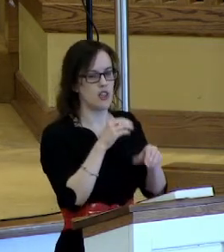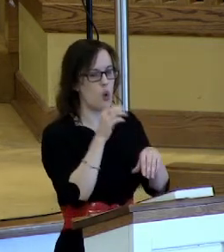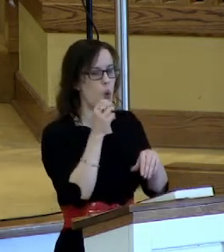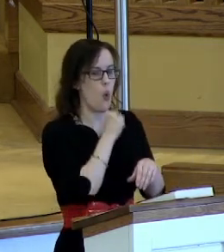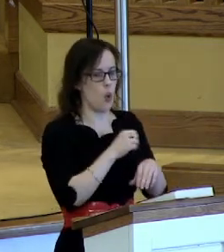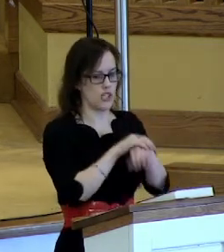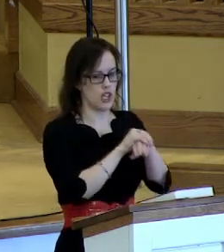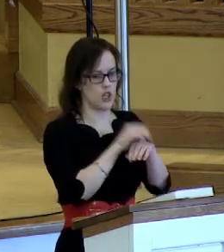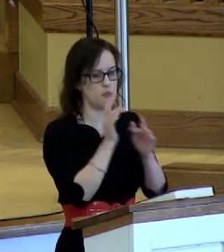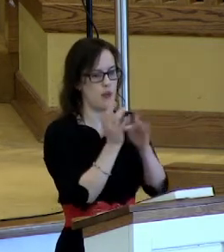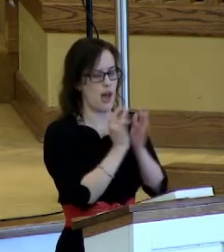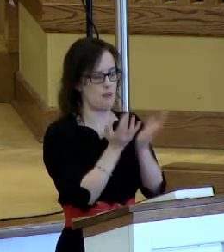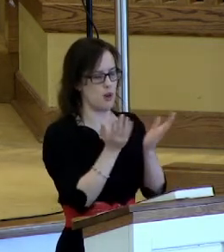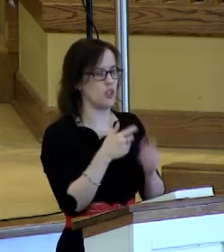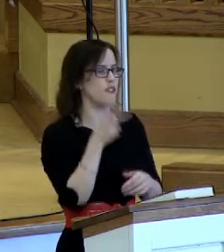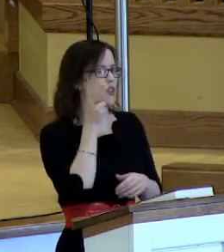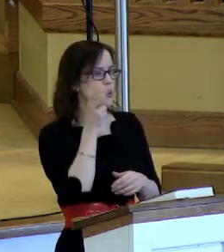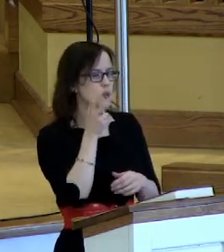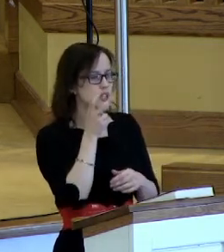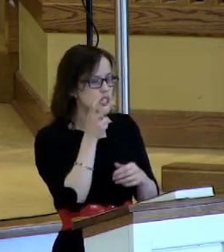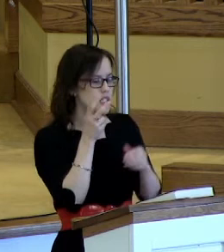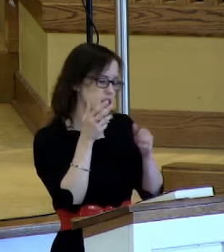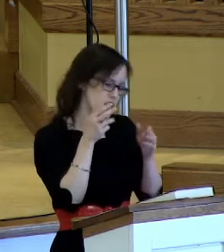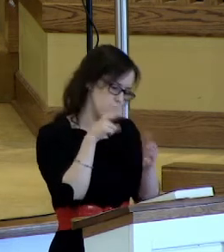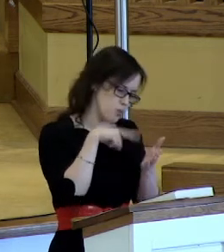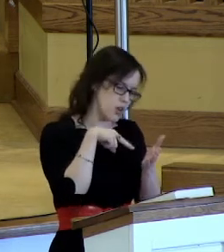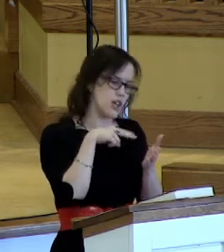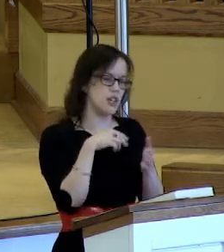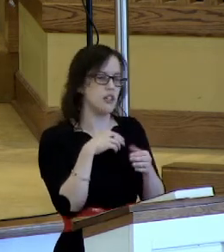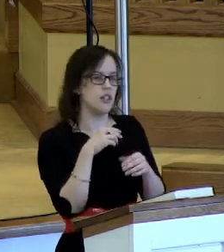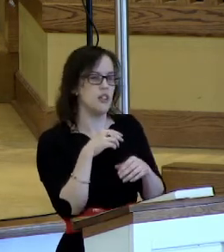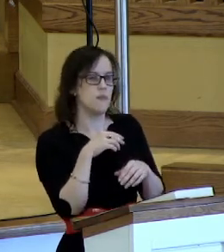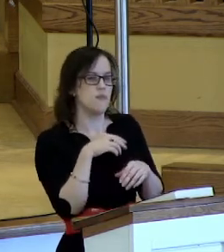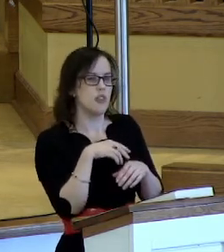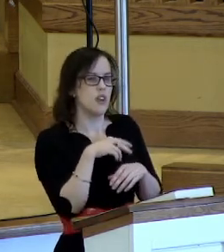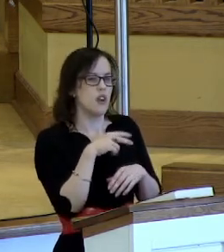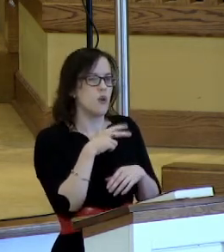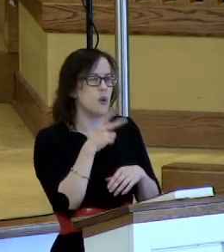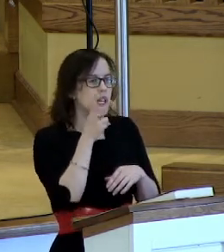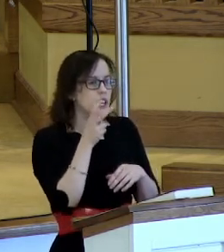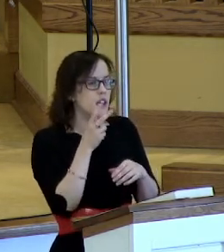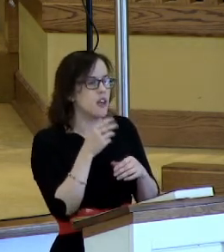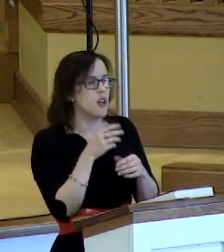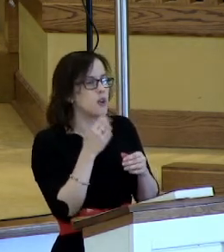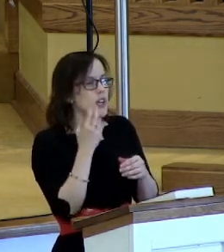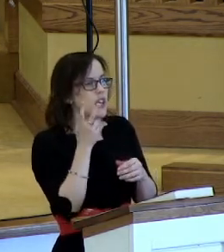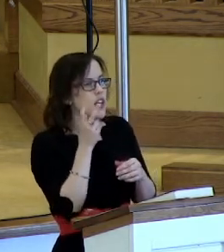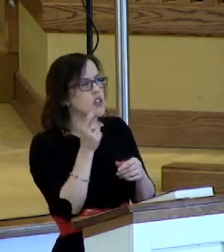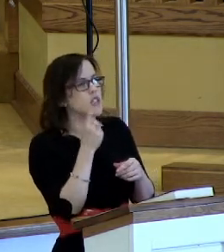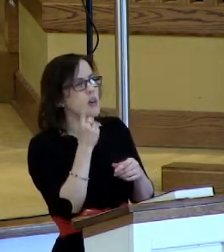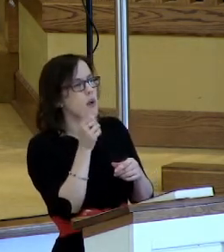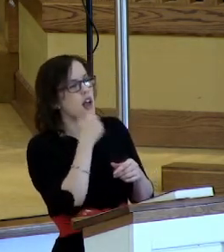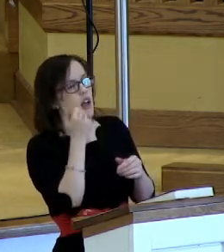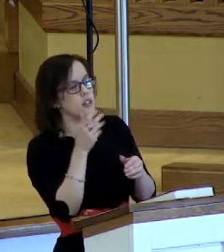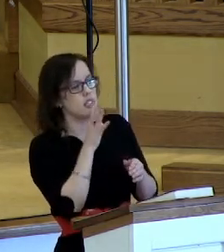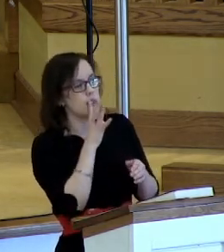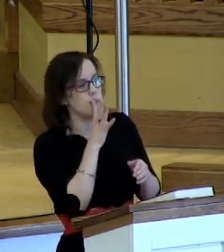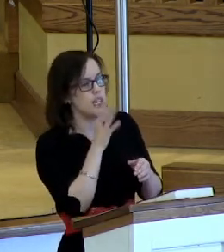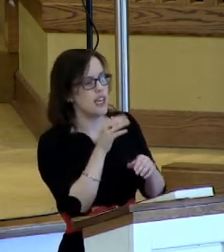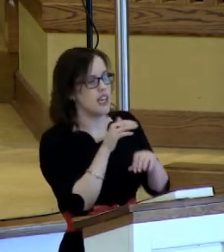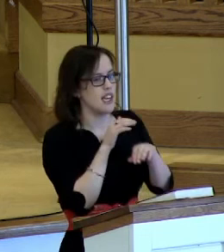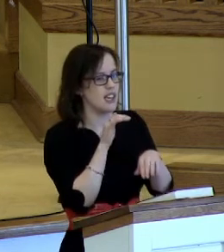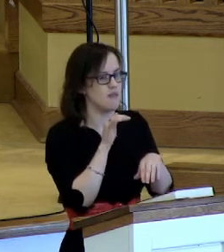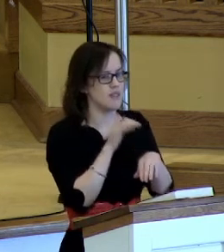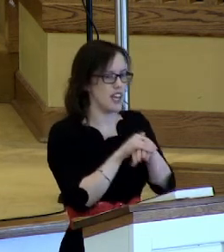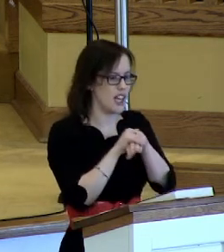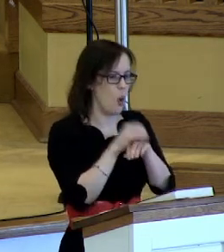to, even my wife and I listen to our Bohemian friends speak. They speak that old English, and we've dumbed down our language,